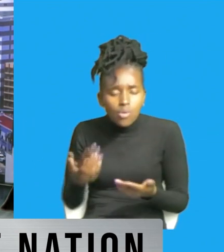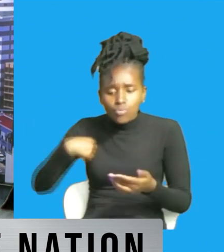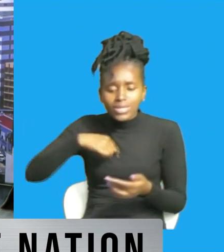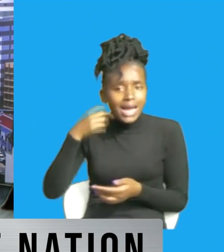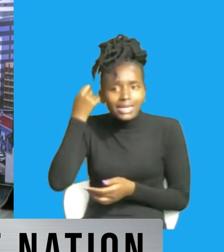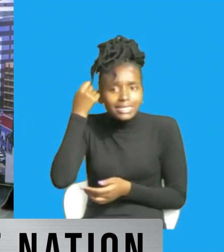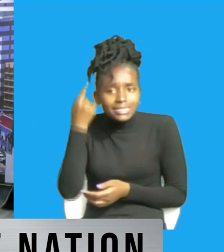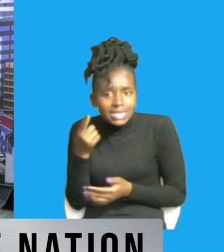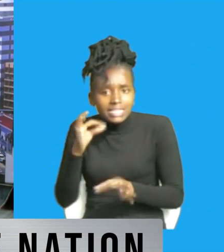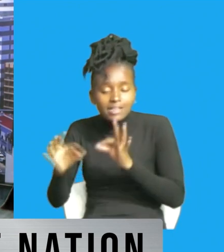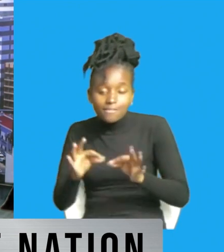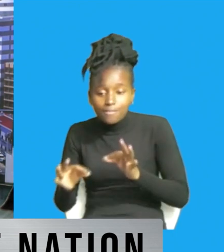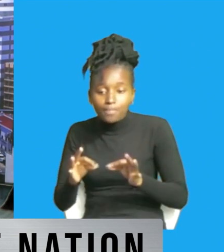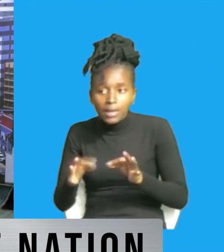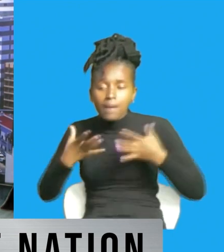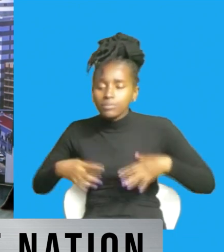operation?